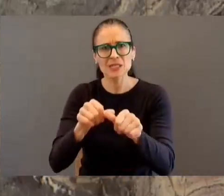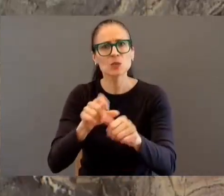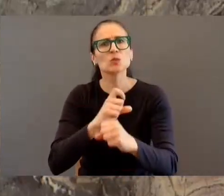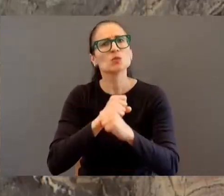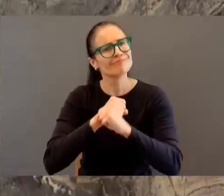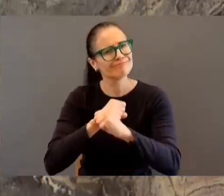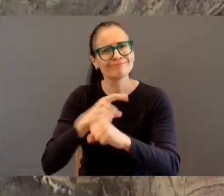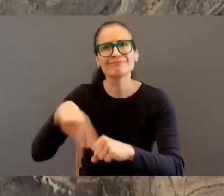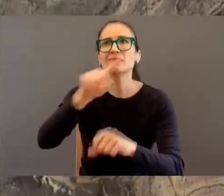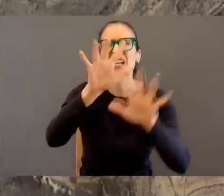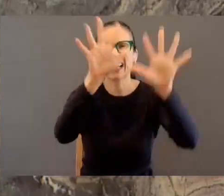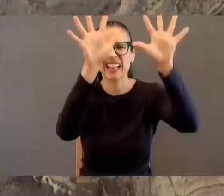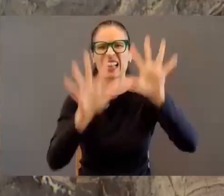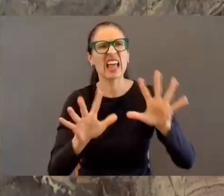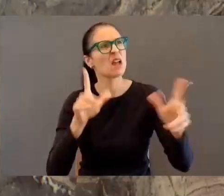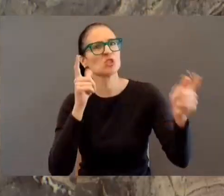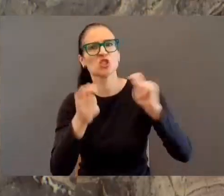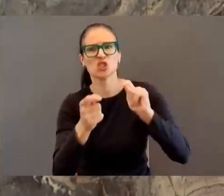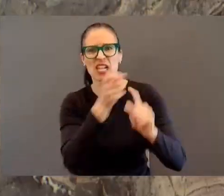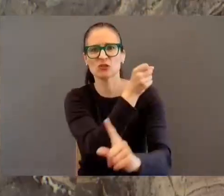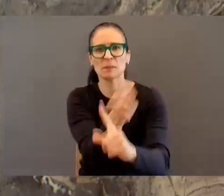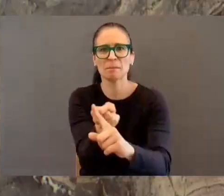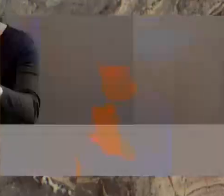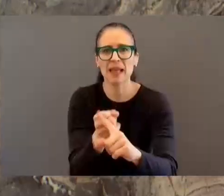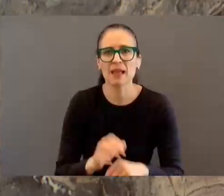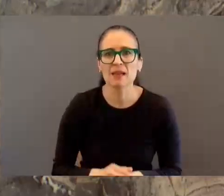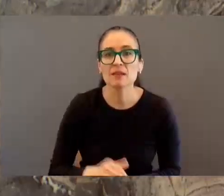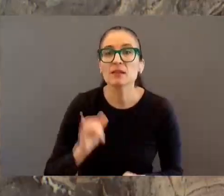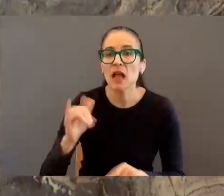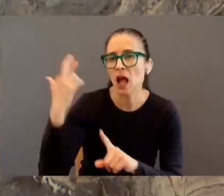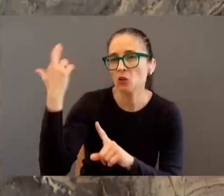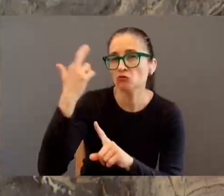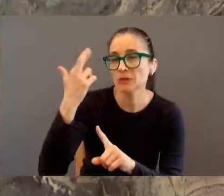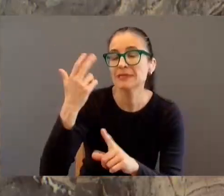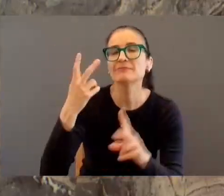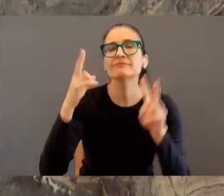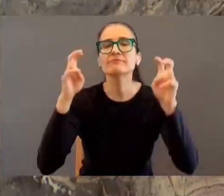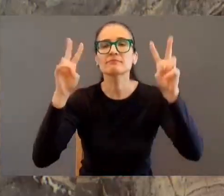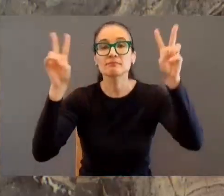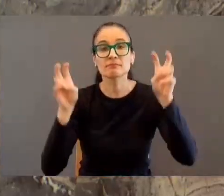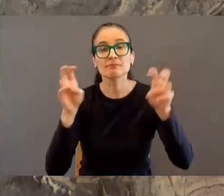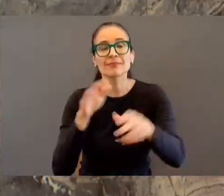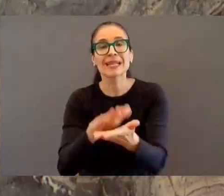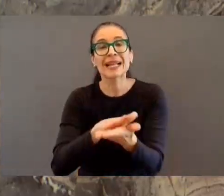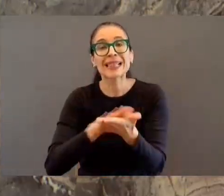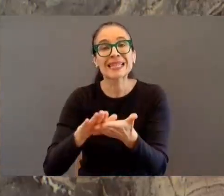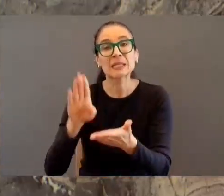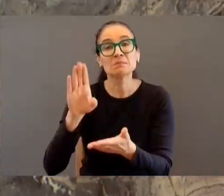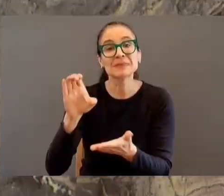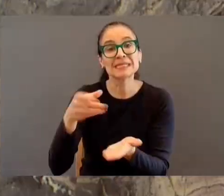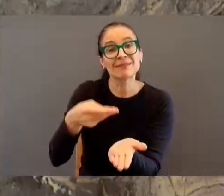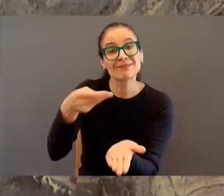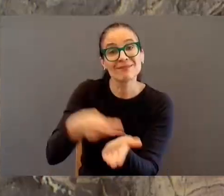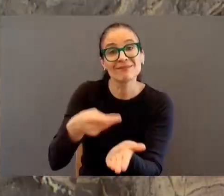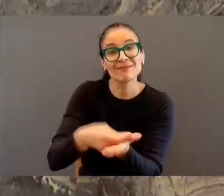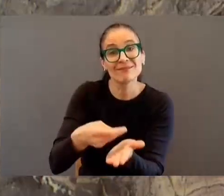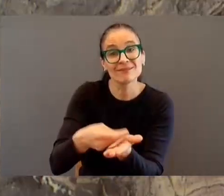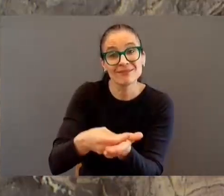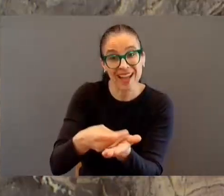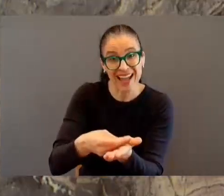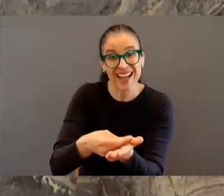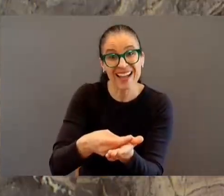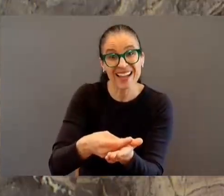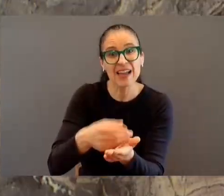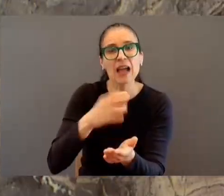Fund and the Clean BC Plan, which is leading Canada in terms of the response to climate change, we continue to take action that's showing